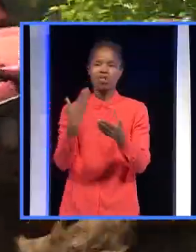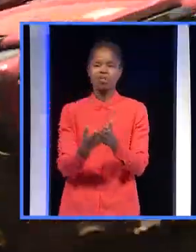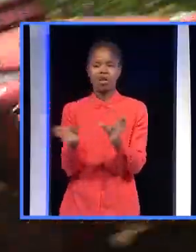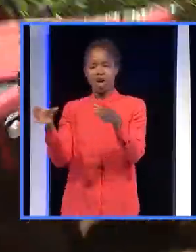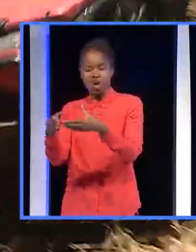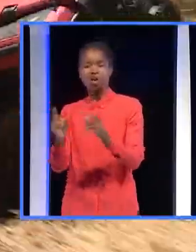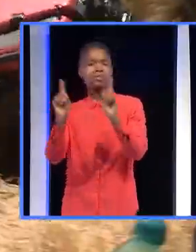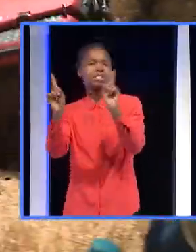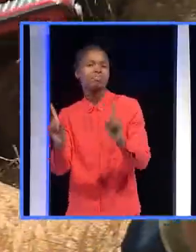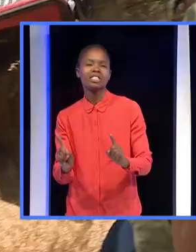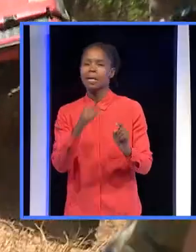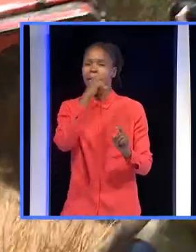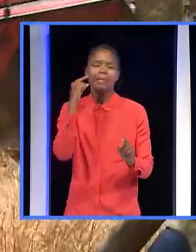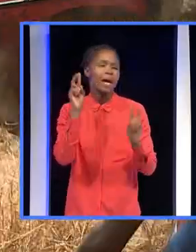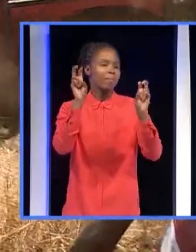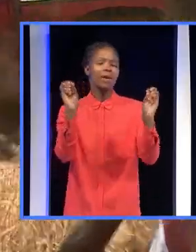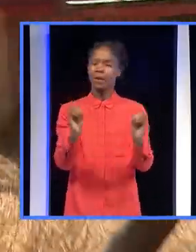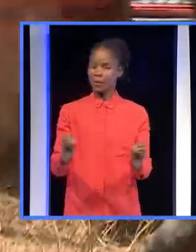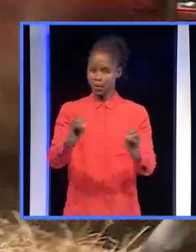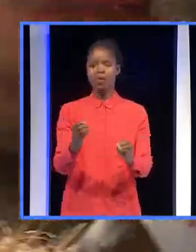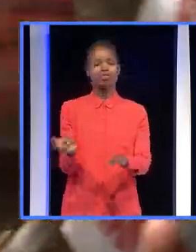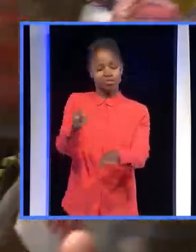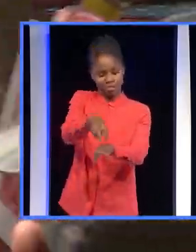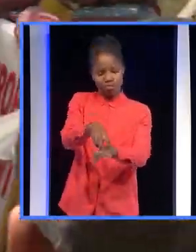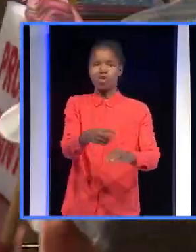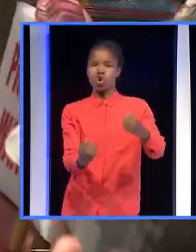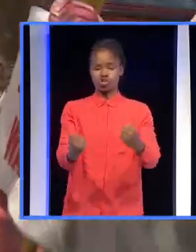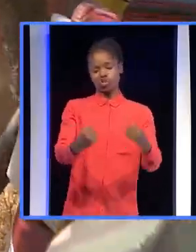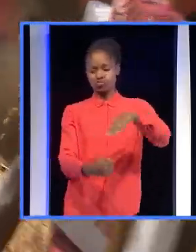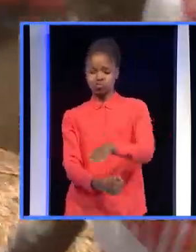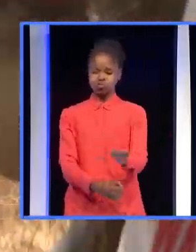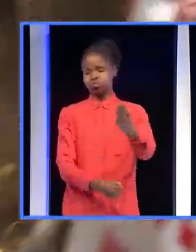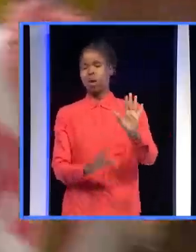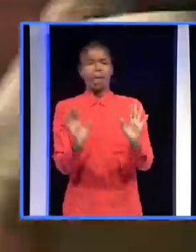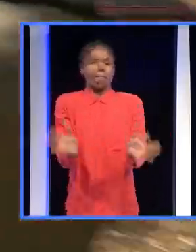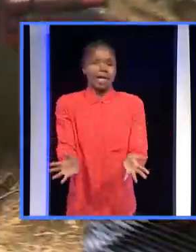you want to call it. It's just you drive. The purpose of having